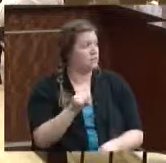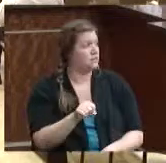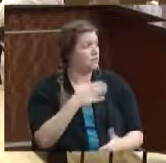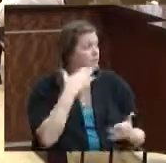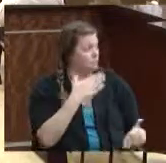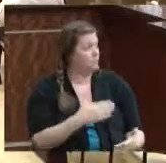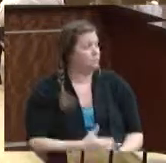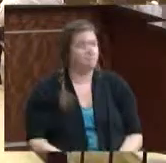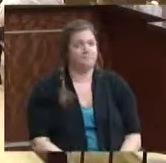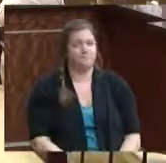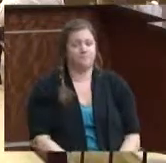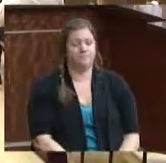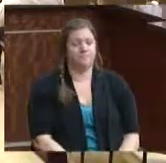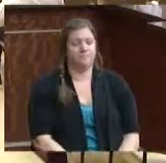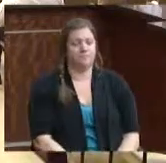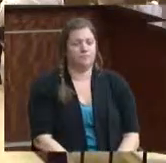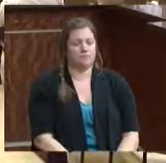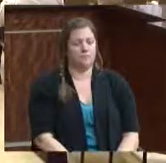Ms. McCullough.